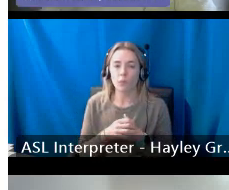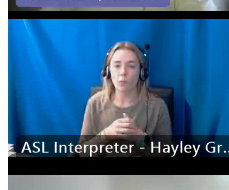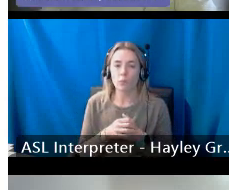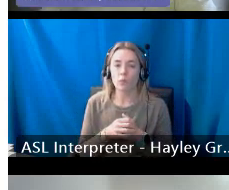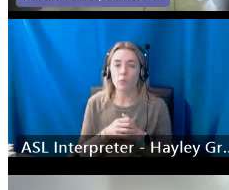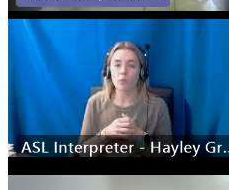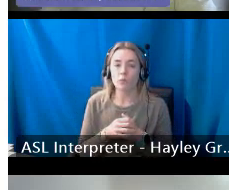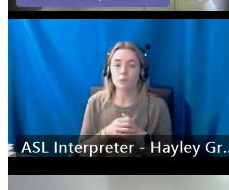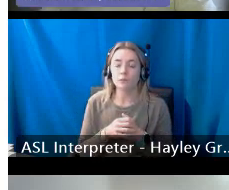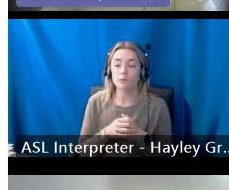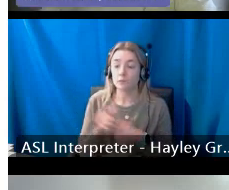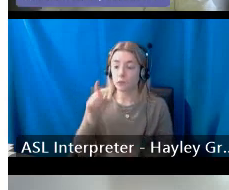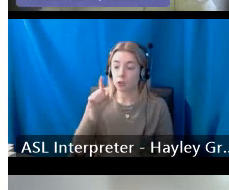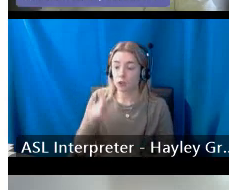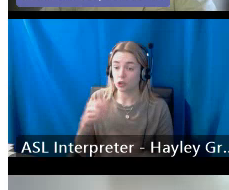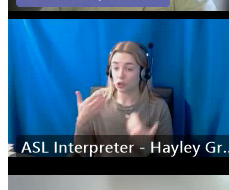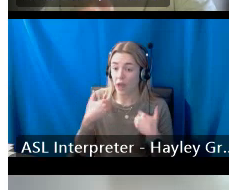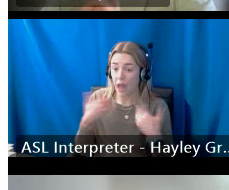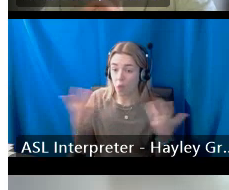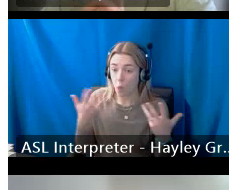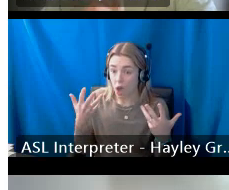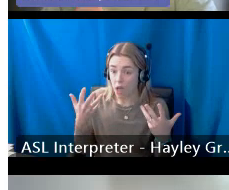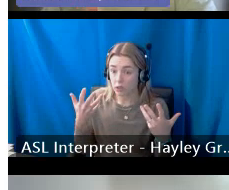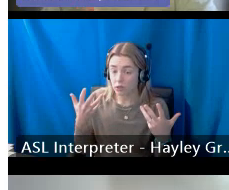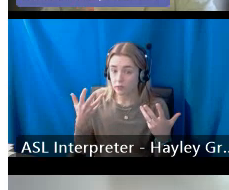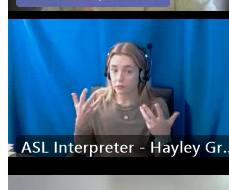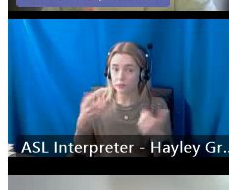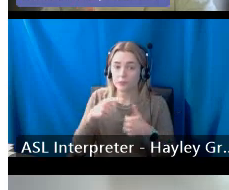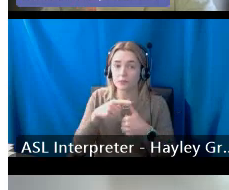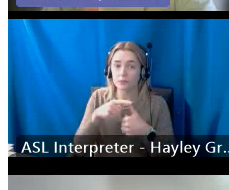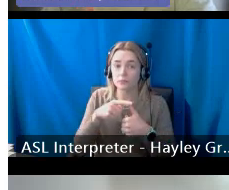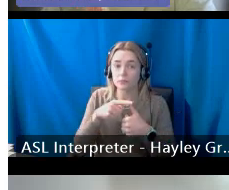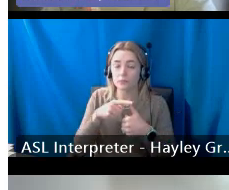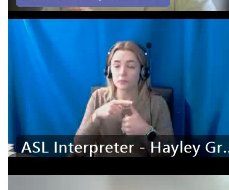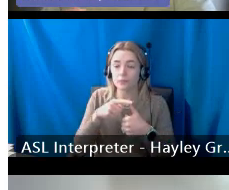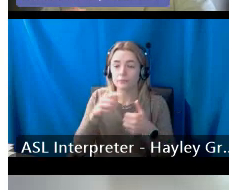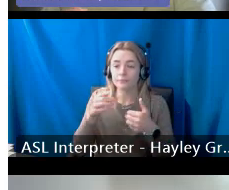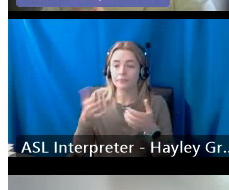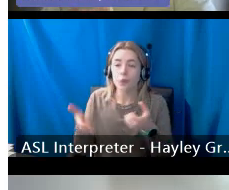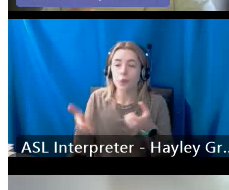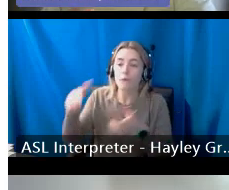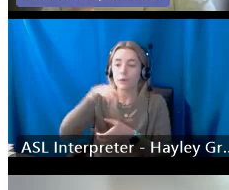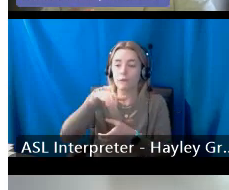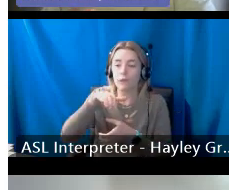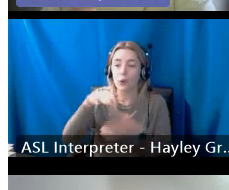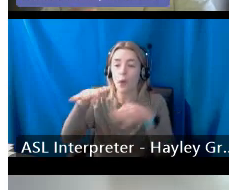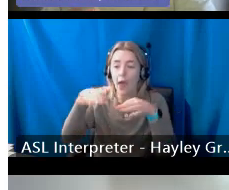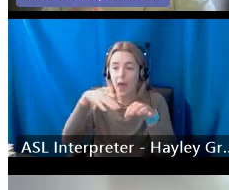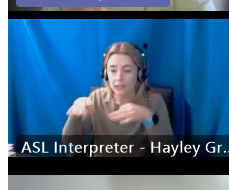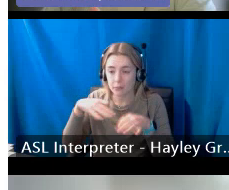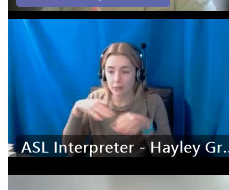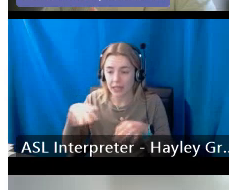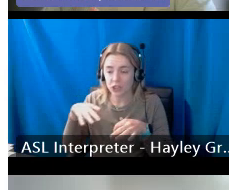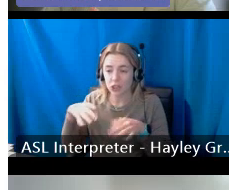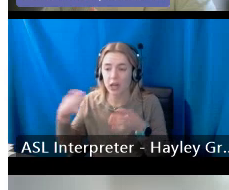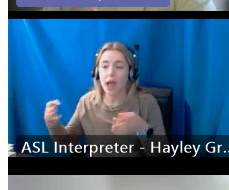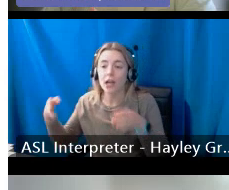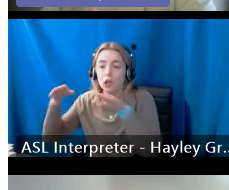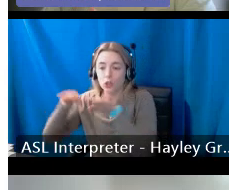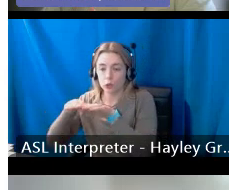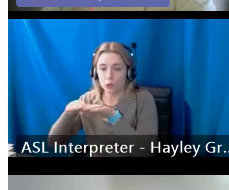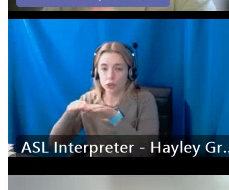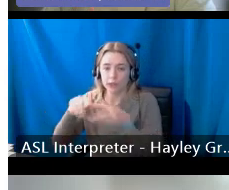A literature review should comprise of the following: an overview, an explanation, and draw a conclusion. I'm not going to go